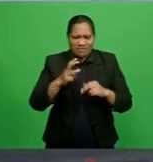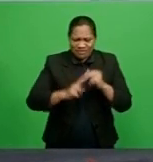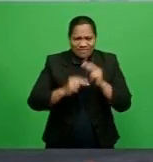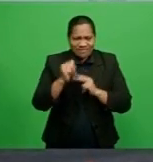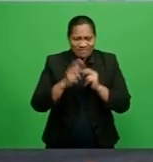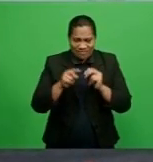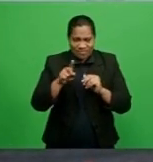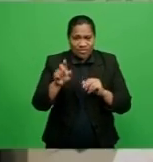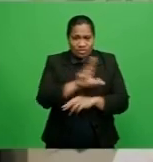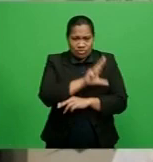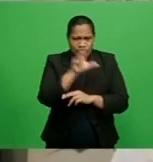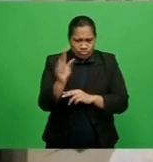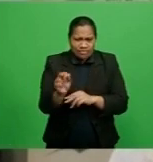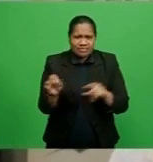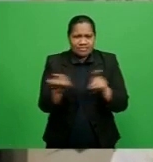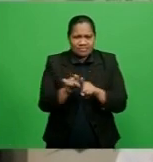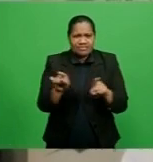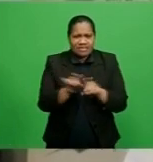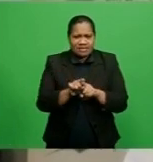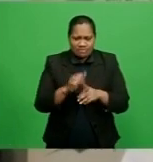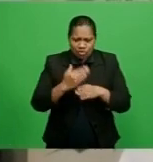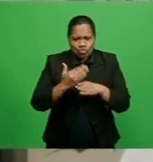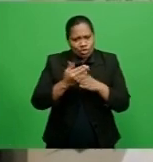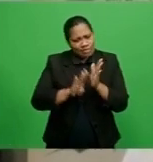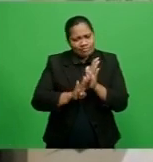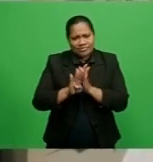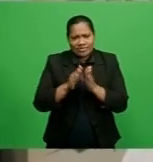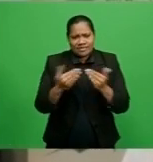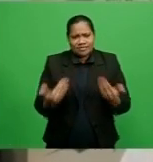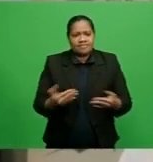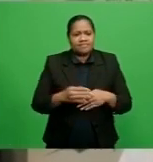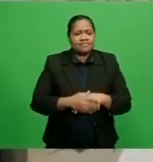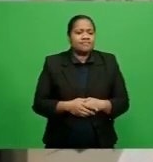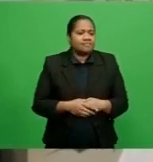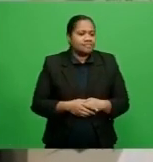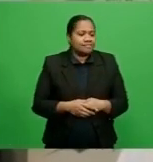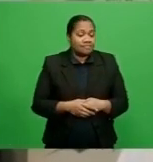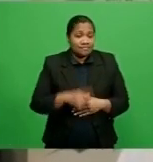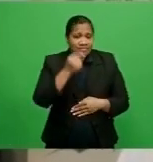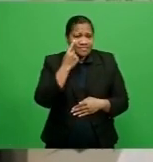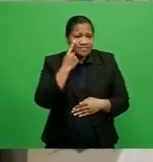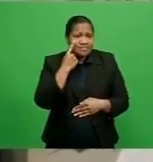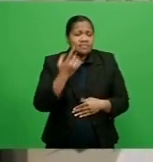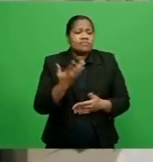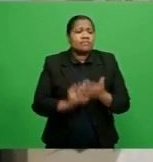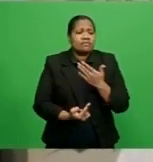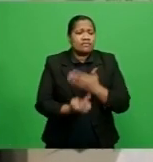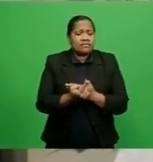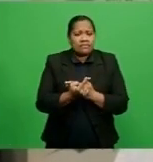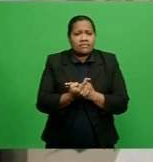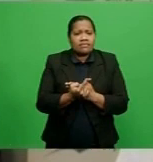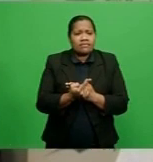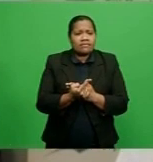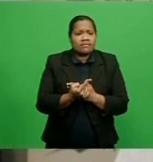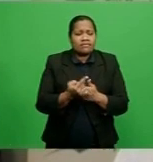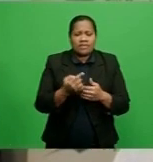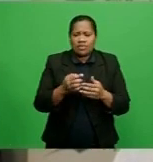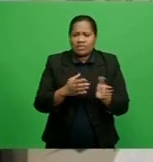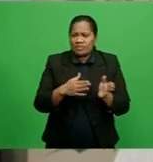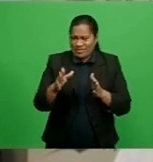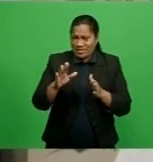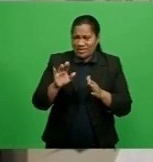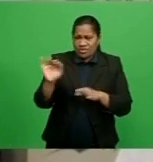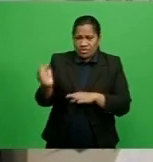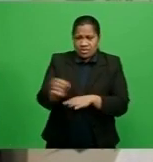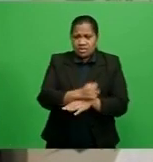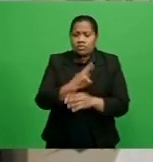also progressing. The Nasese Bridge is ongoing. You can see the movement out into the sea. We've reclaimed part